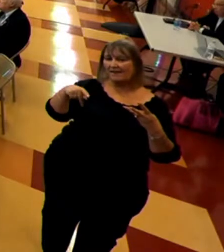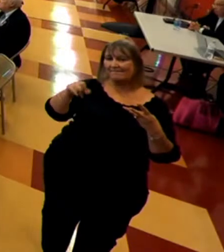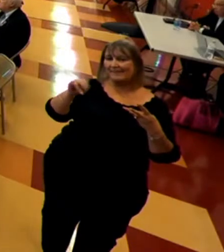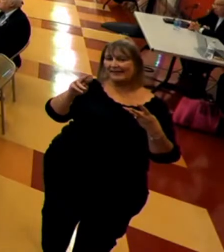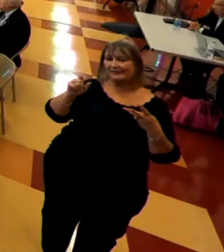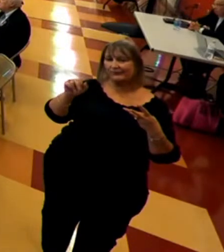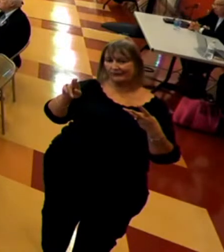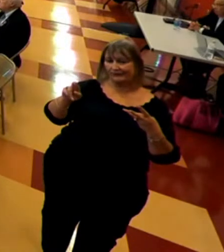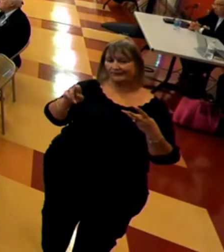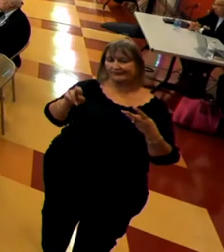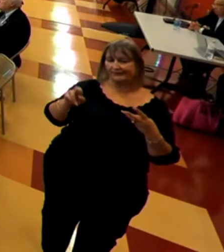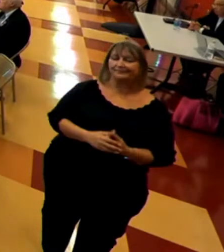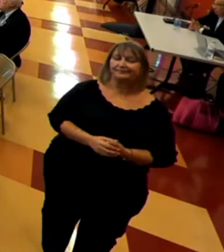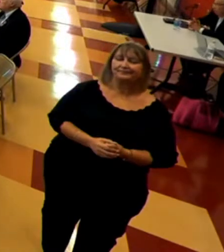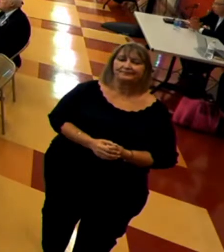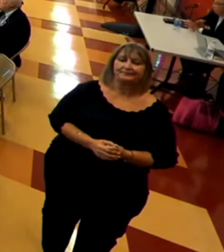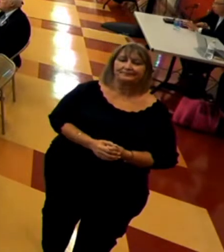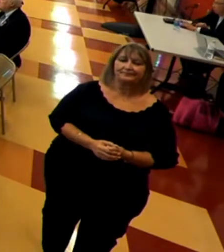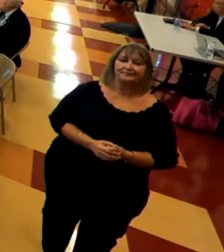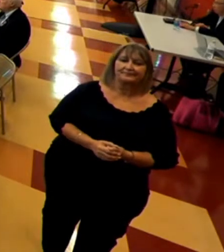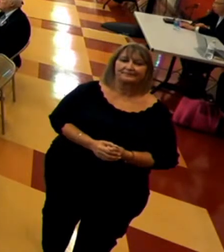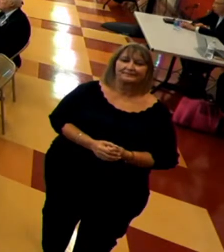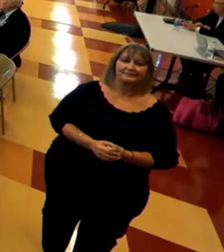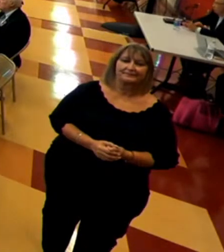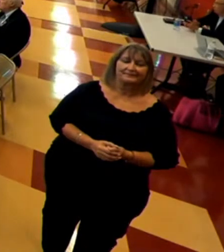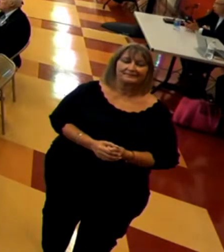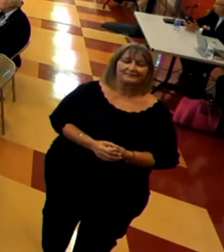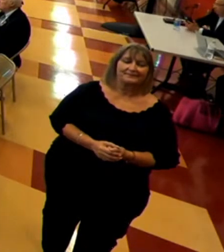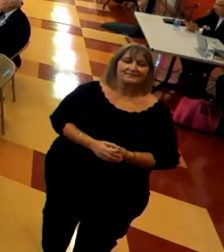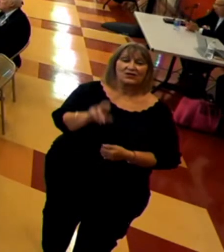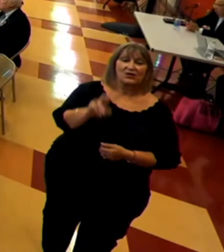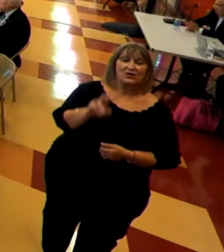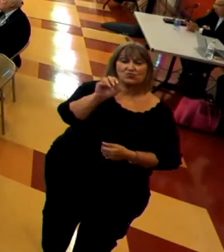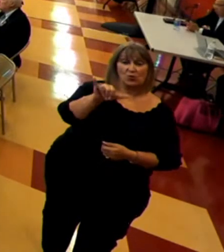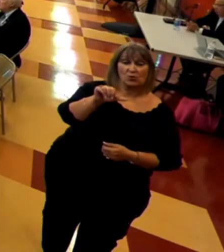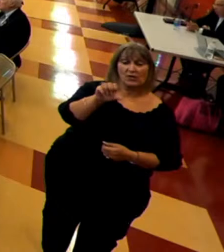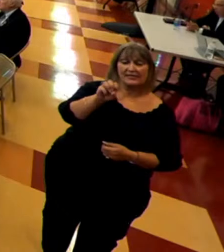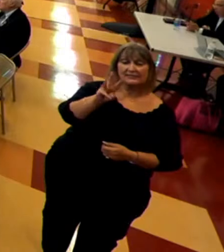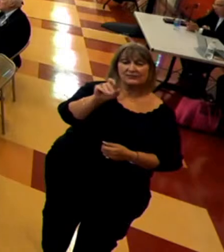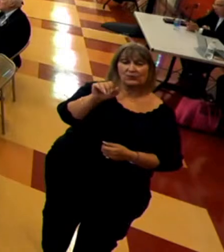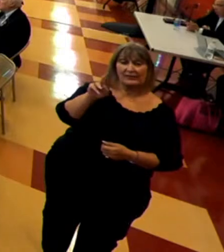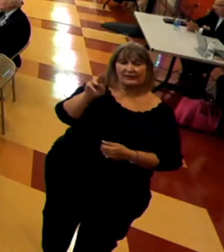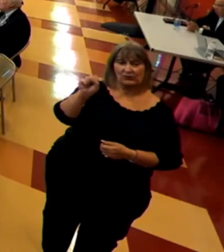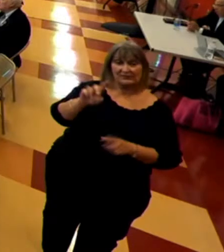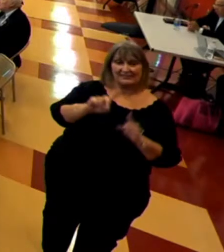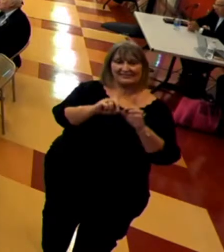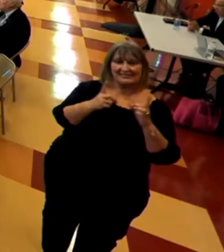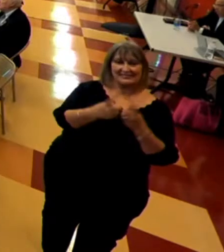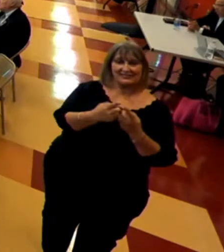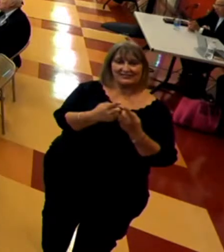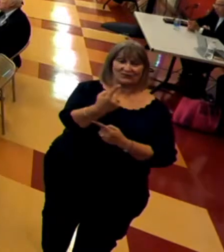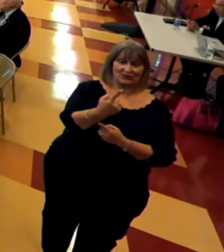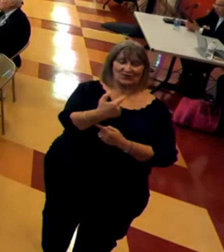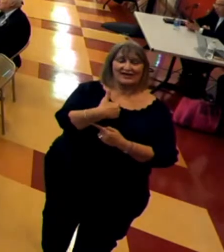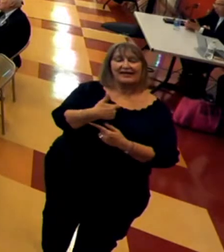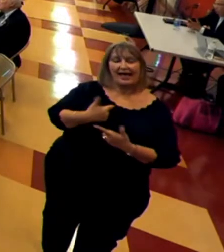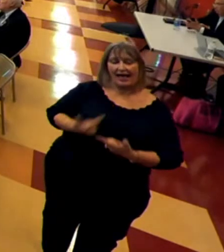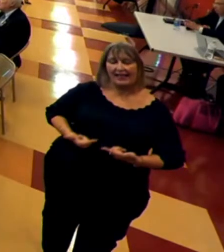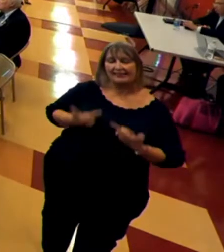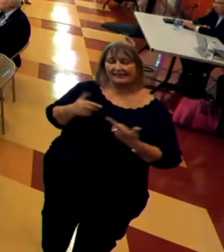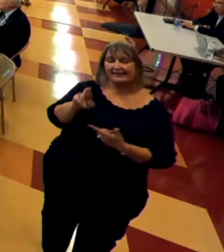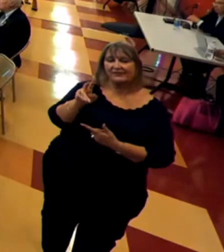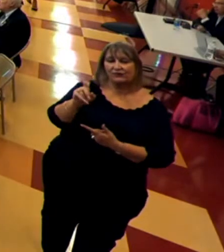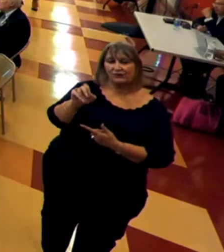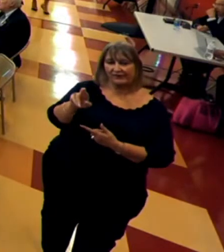Name and district, please. Roy Swears, District 1. I live in River Road, and I